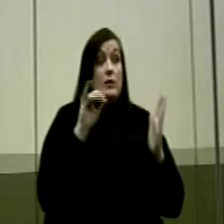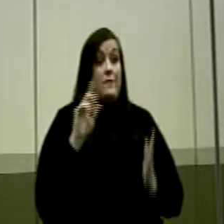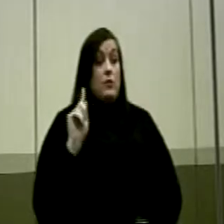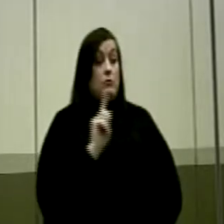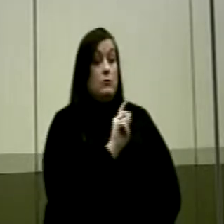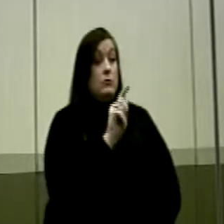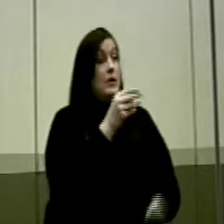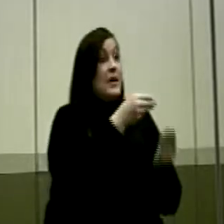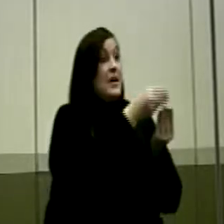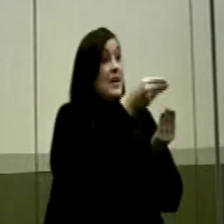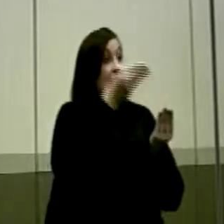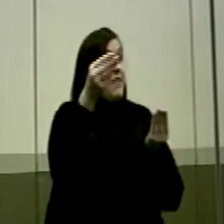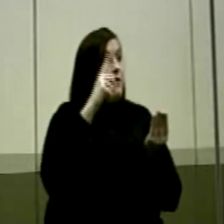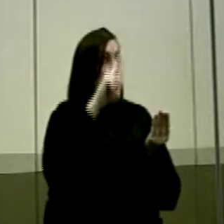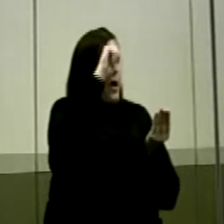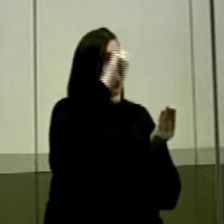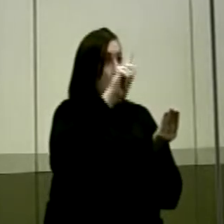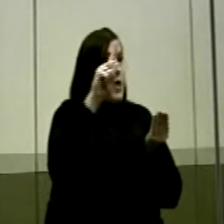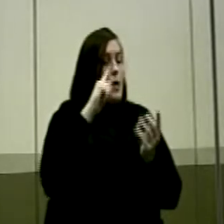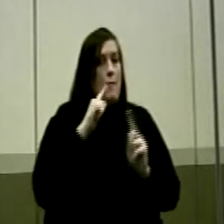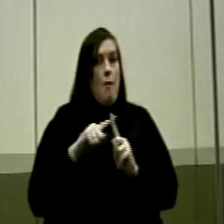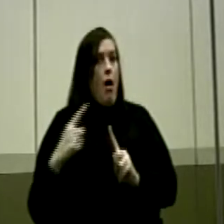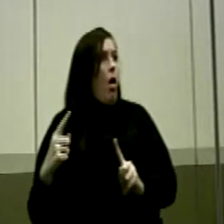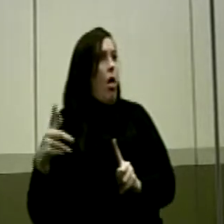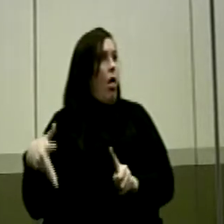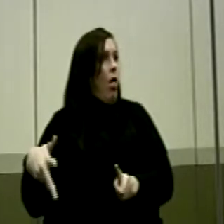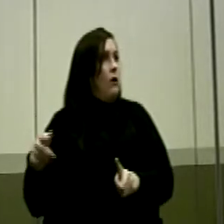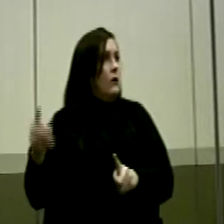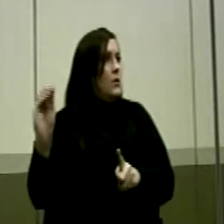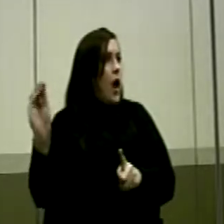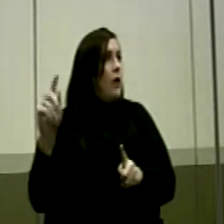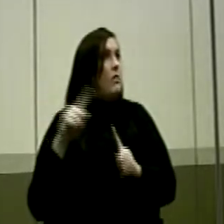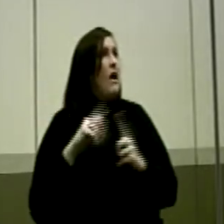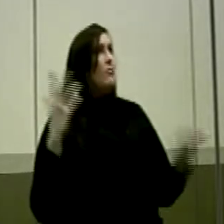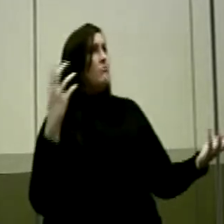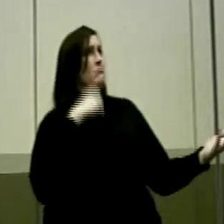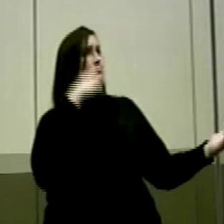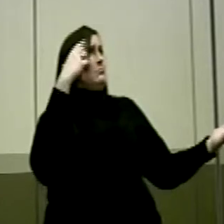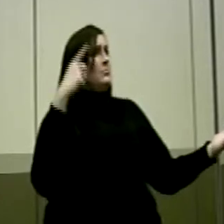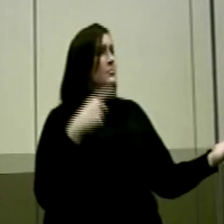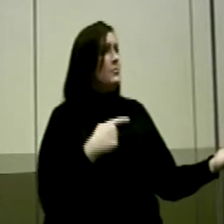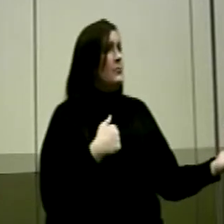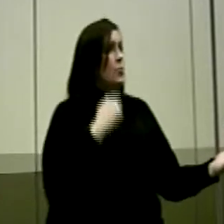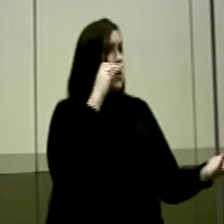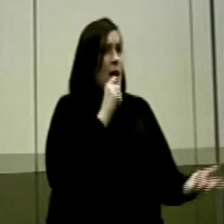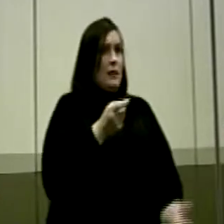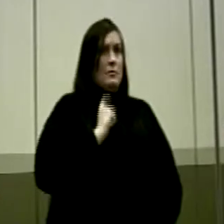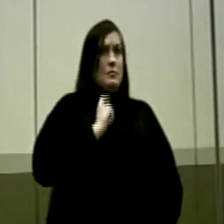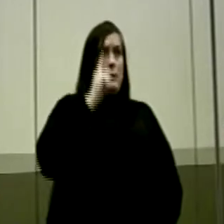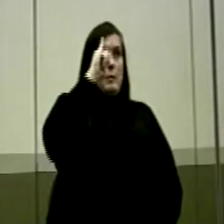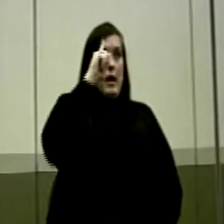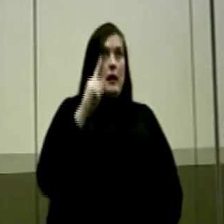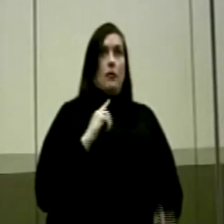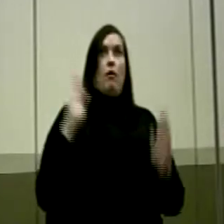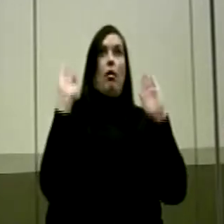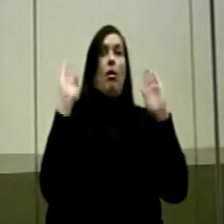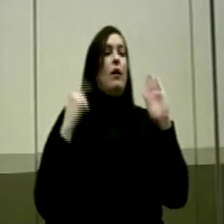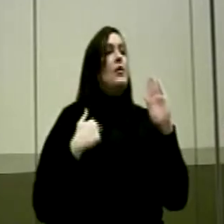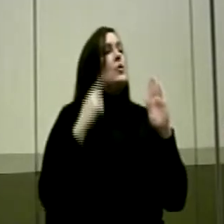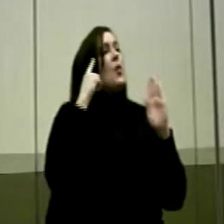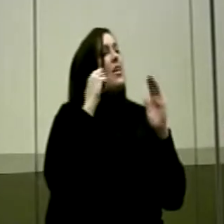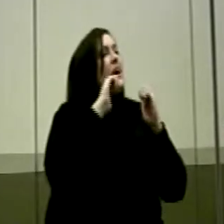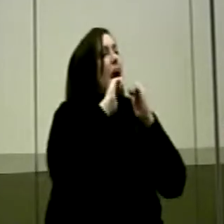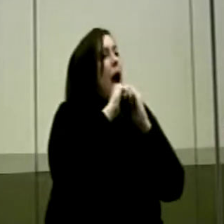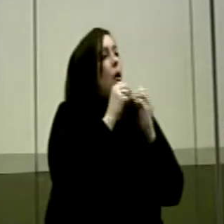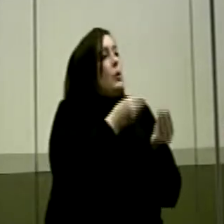gave everyone a penny but them, that would send them into such a huge behavior tantrum that it would take away from the whole class. So thinking of ways to